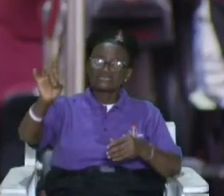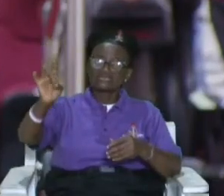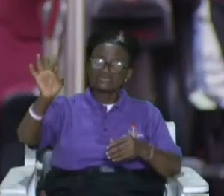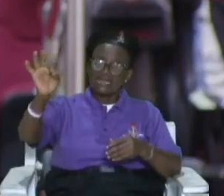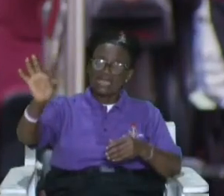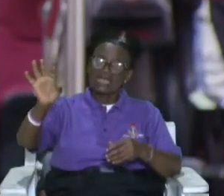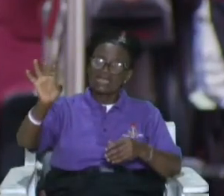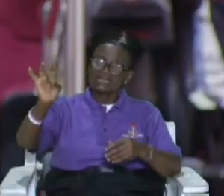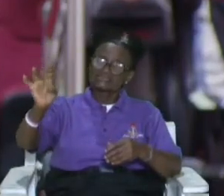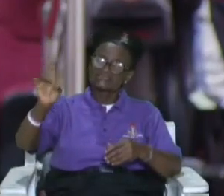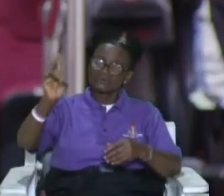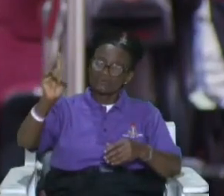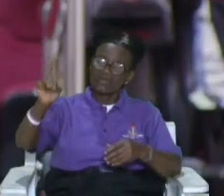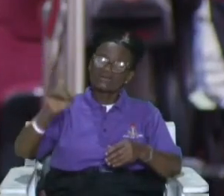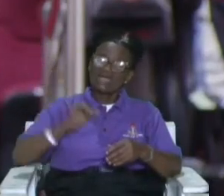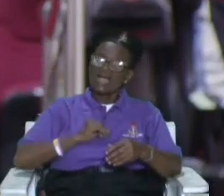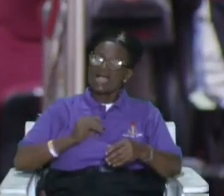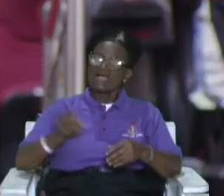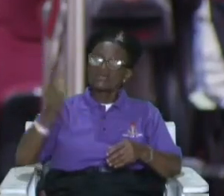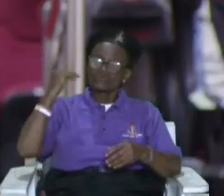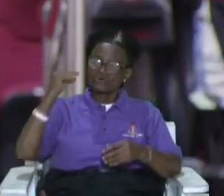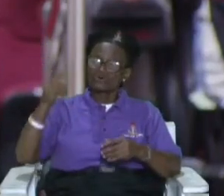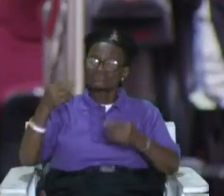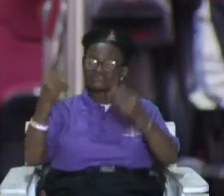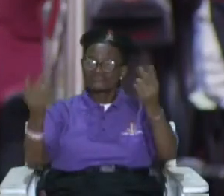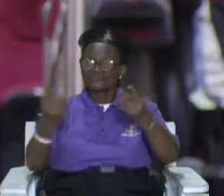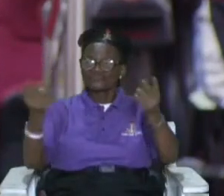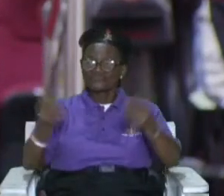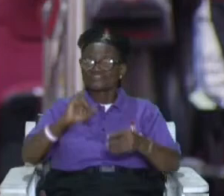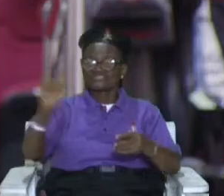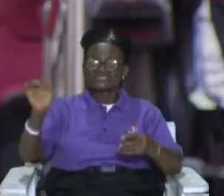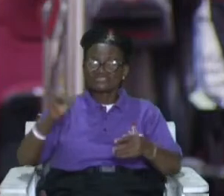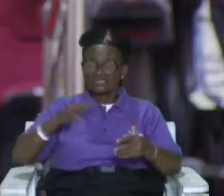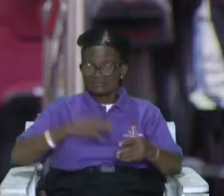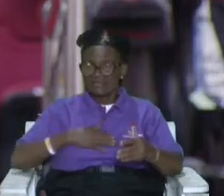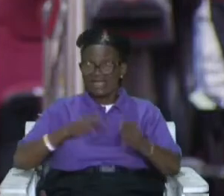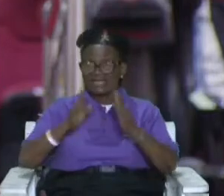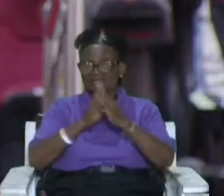1981, I was visiting my town